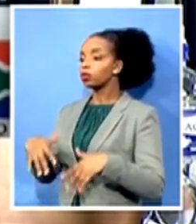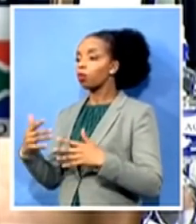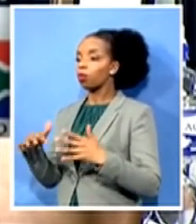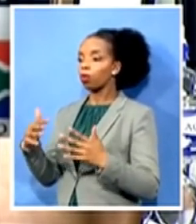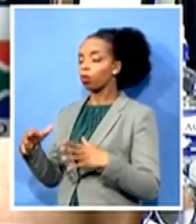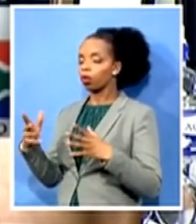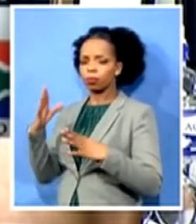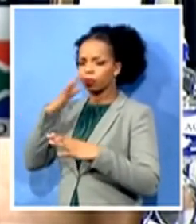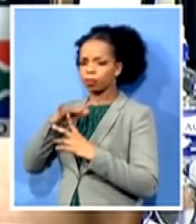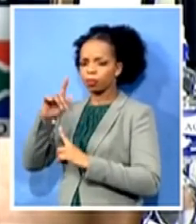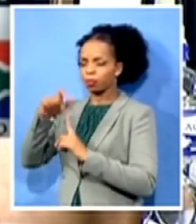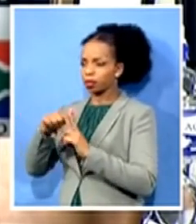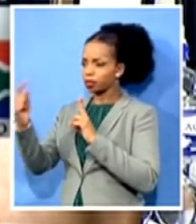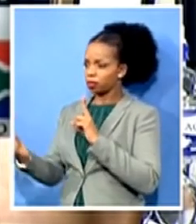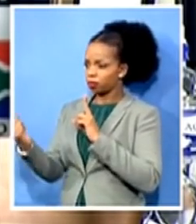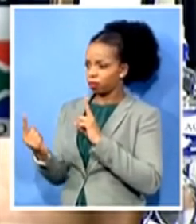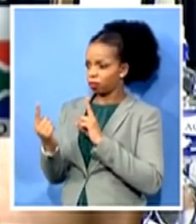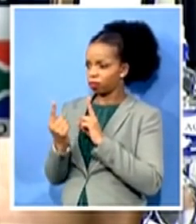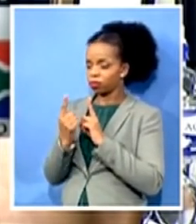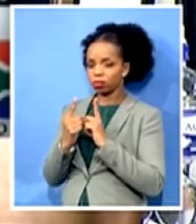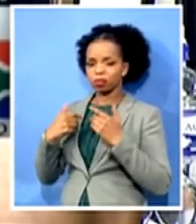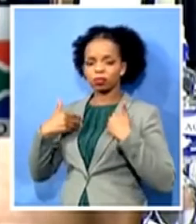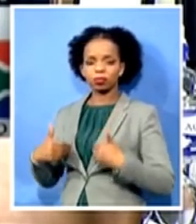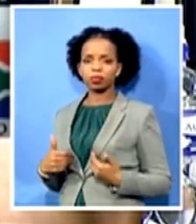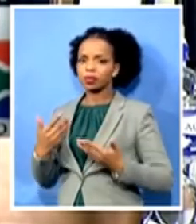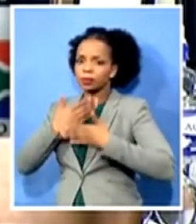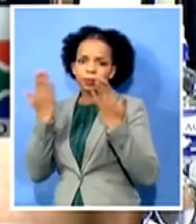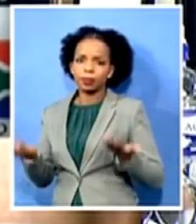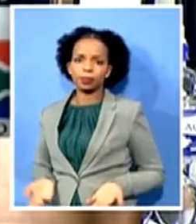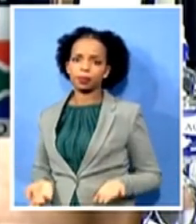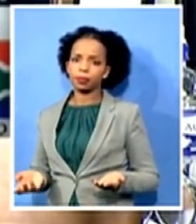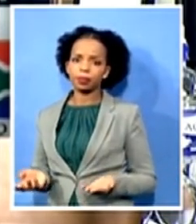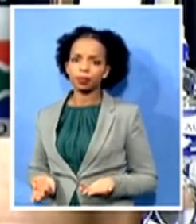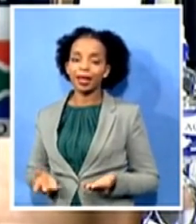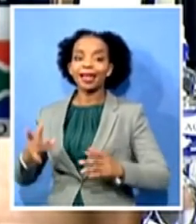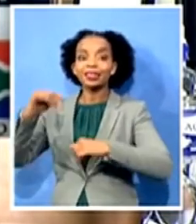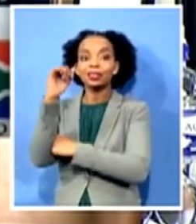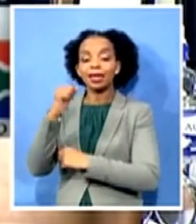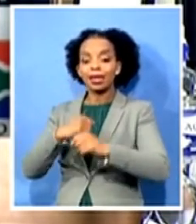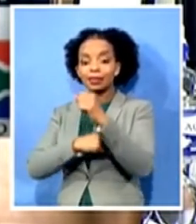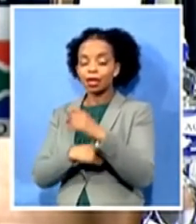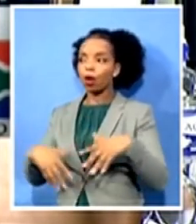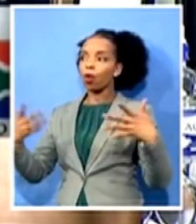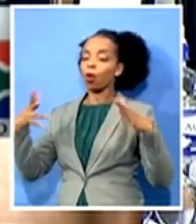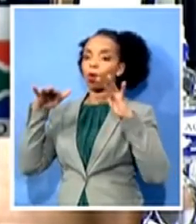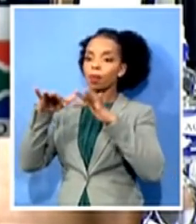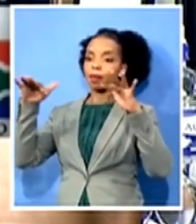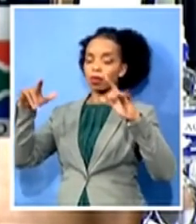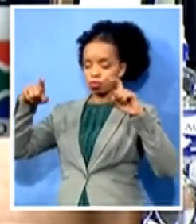The structures which would have bring this thing to my attention was